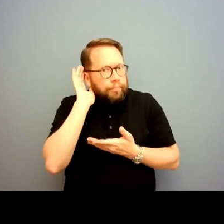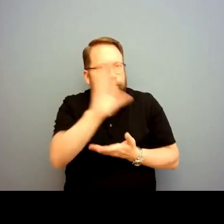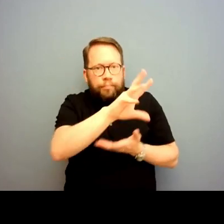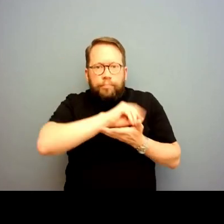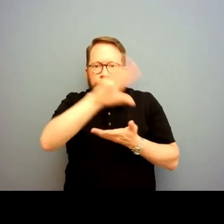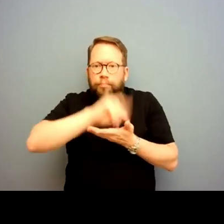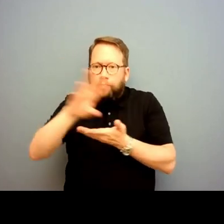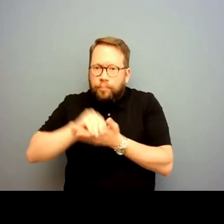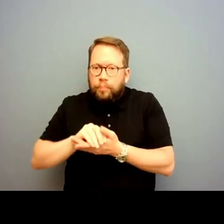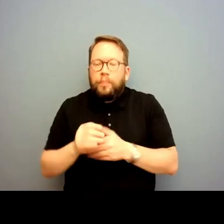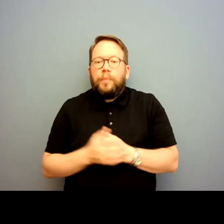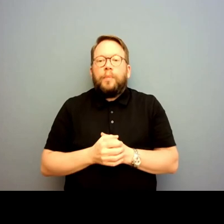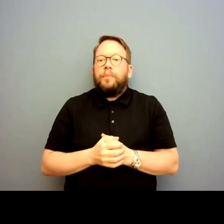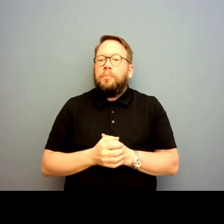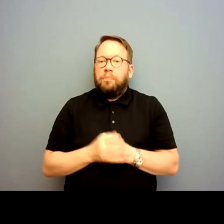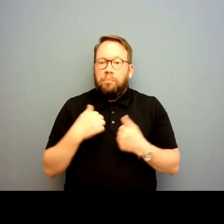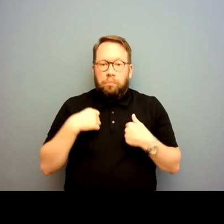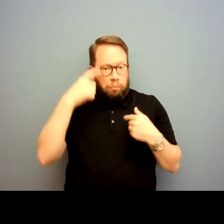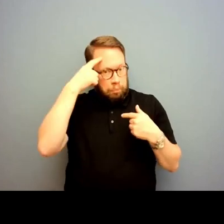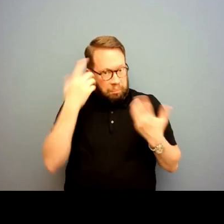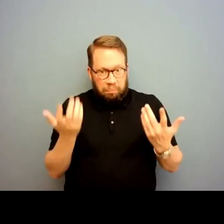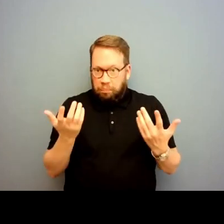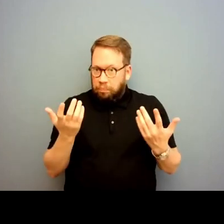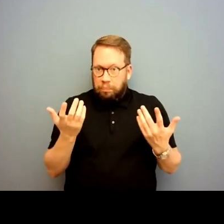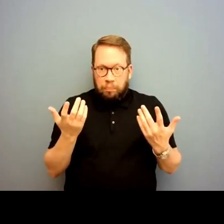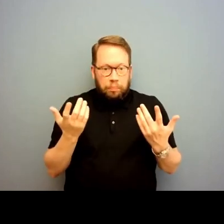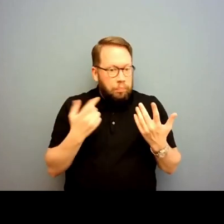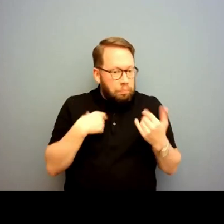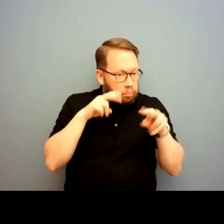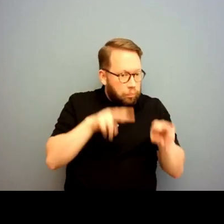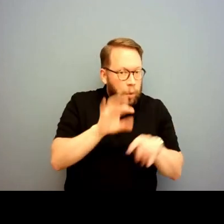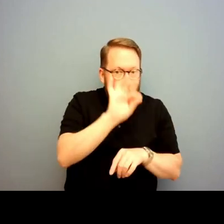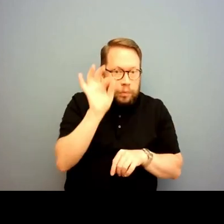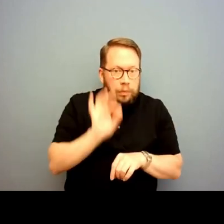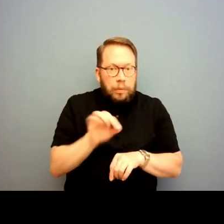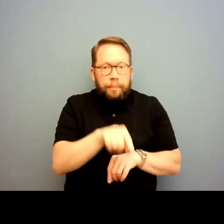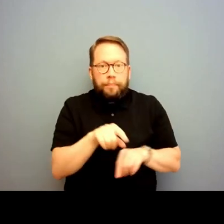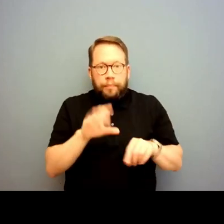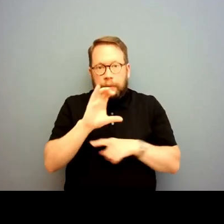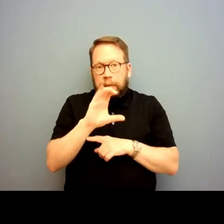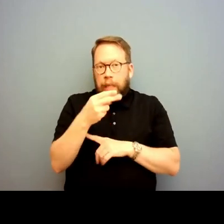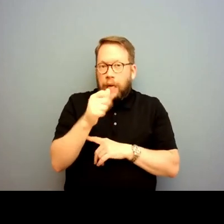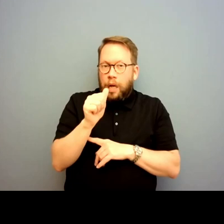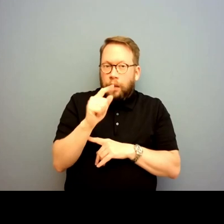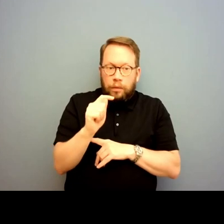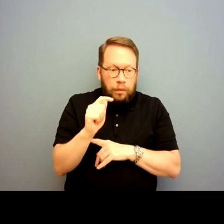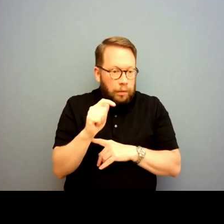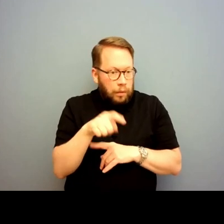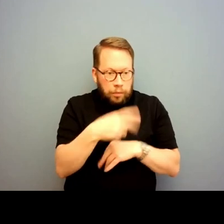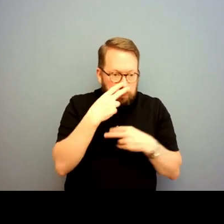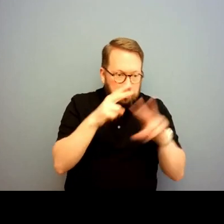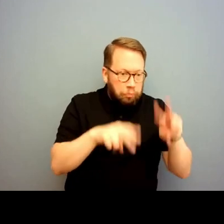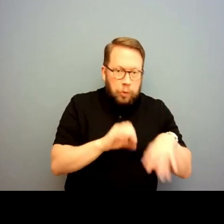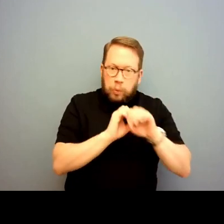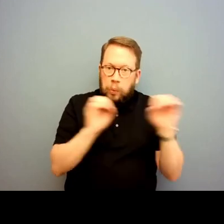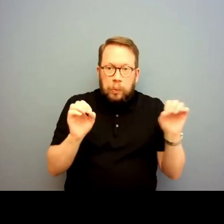any questions in the chat as it is right now. And I know that you have a time